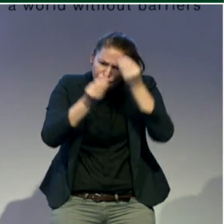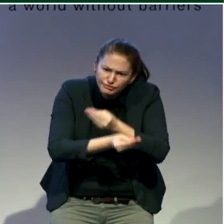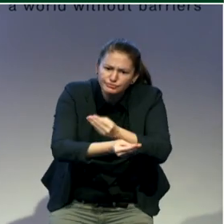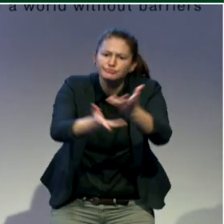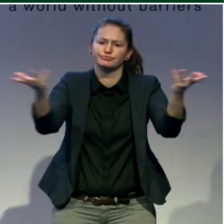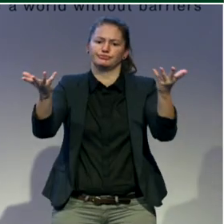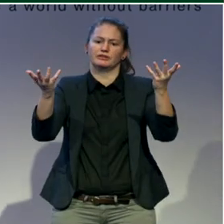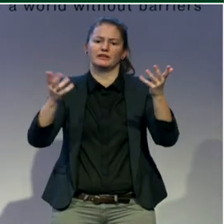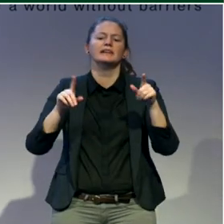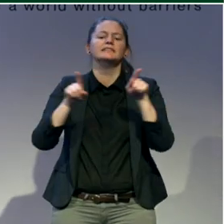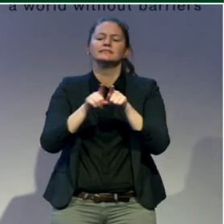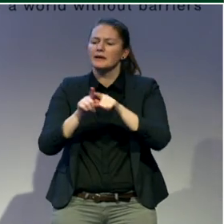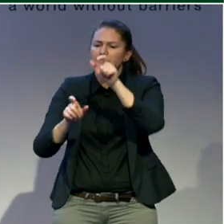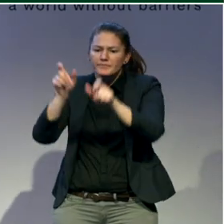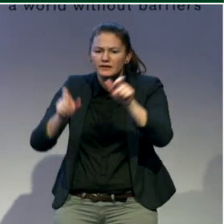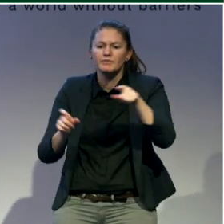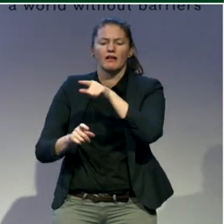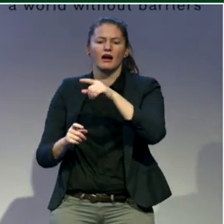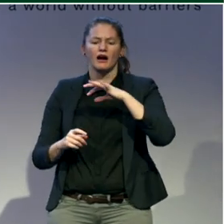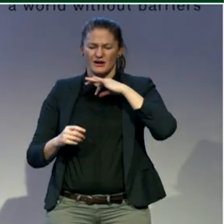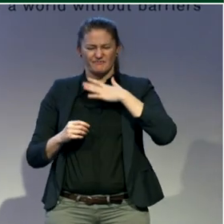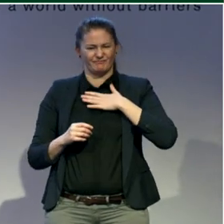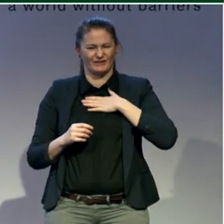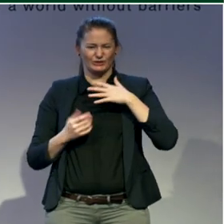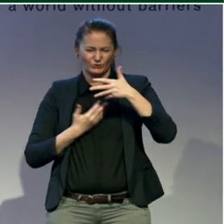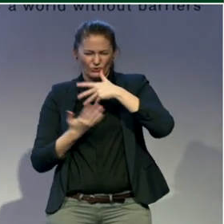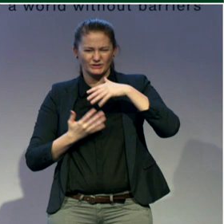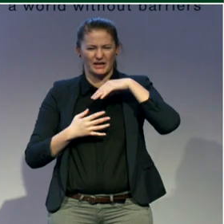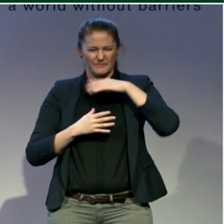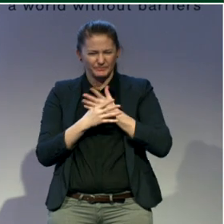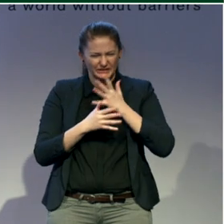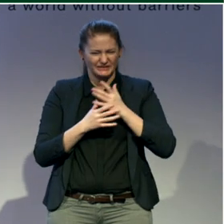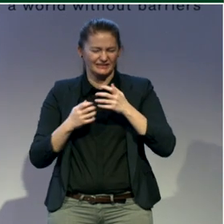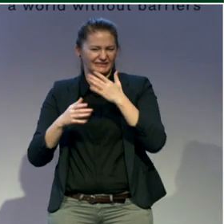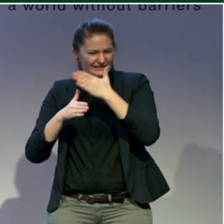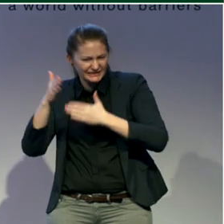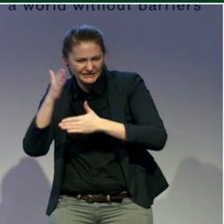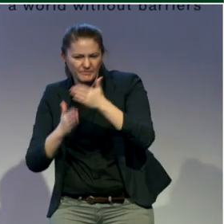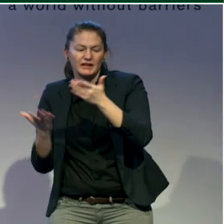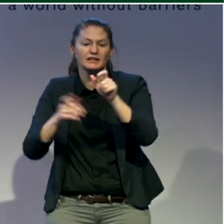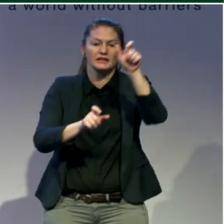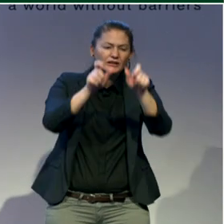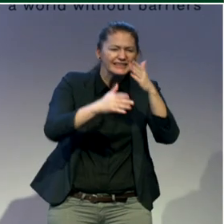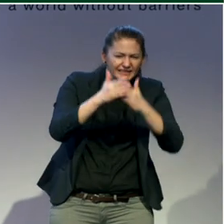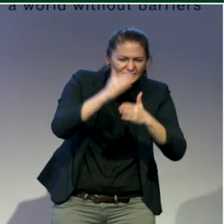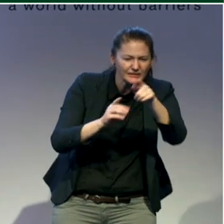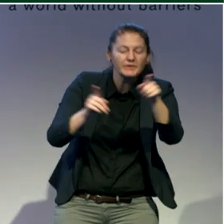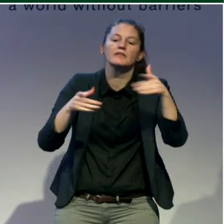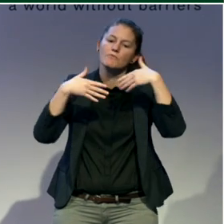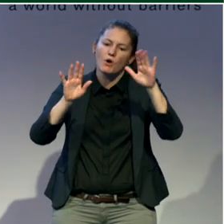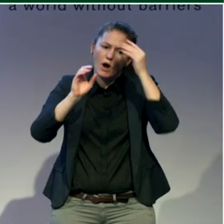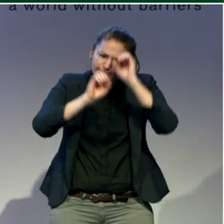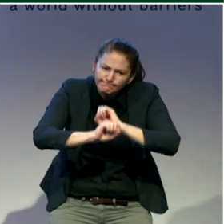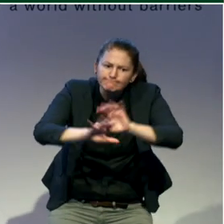disabilities. We come from Colombia. And this project is under the inspiration of